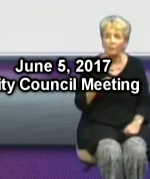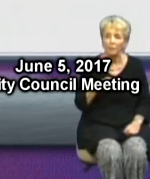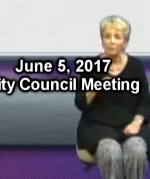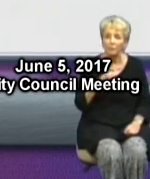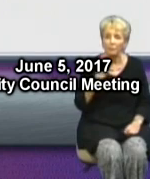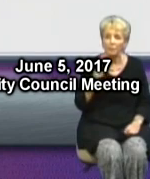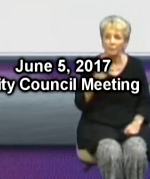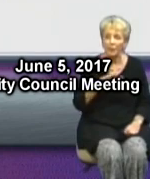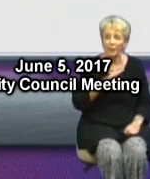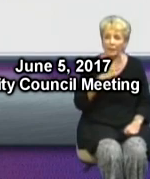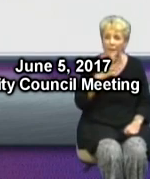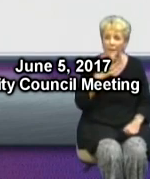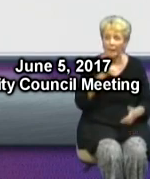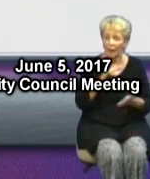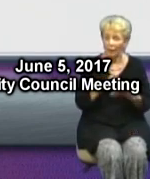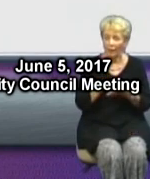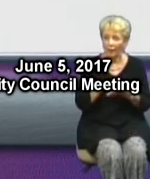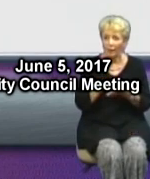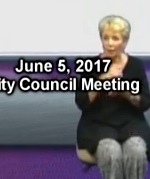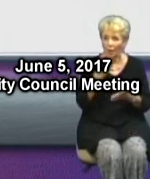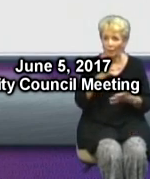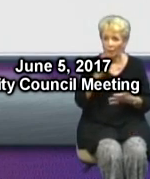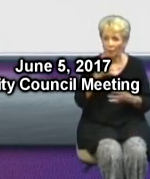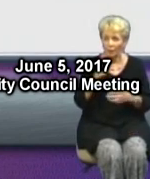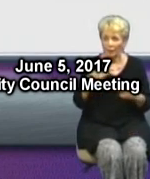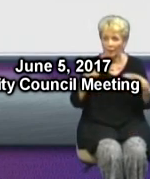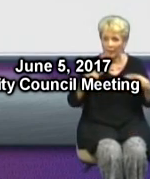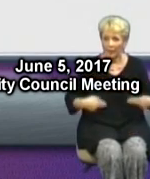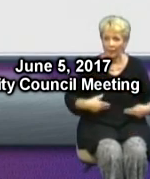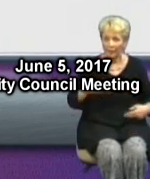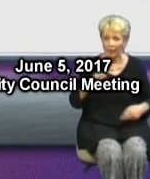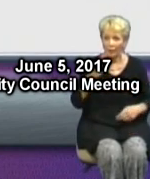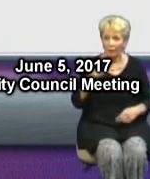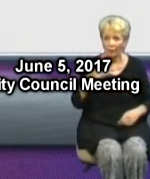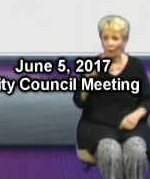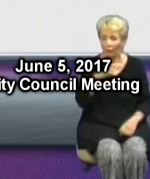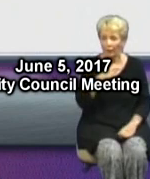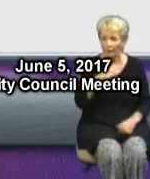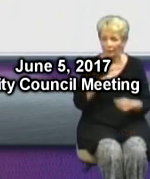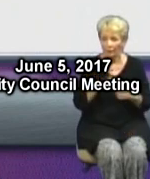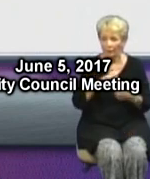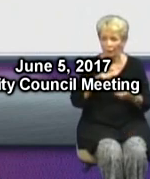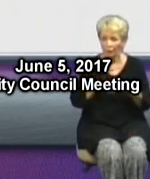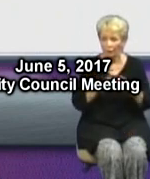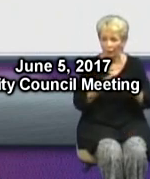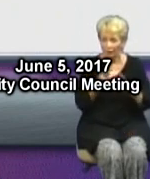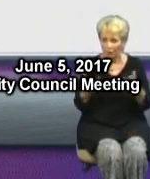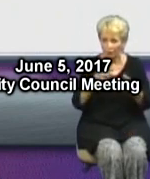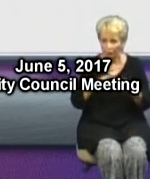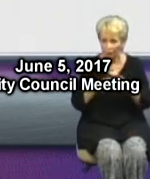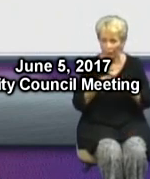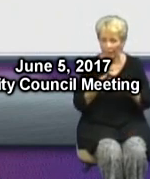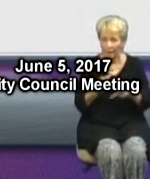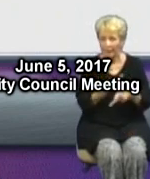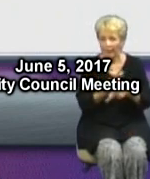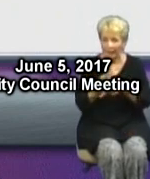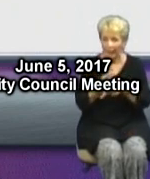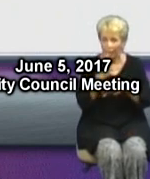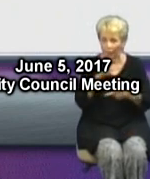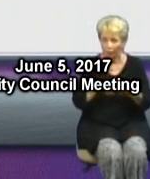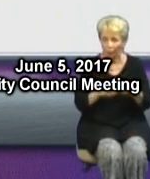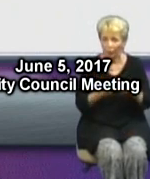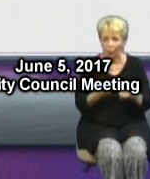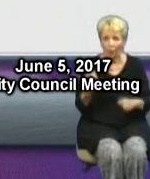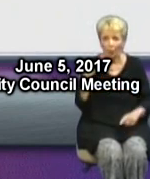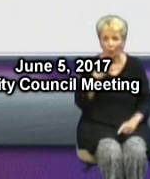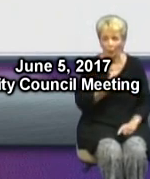she likes to say that at Blue Ridge Healthcare Morganton that they are friends serving friends and caring for friends. Well,